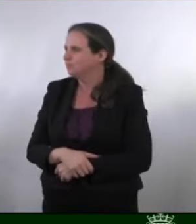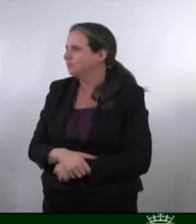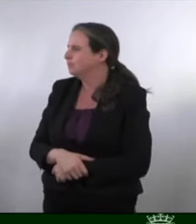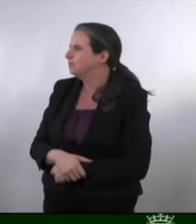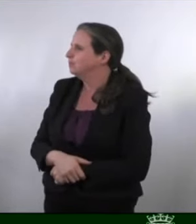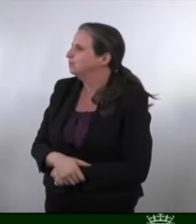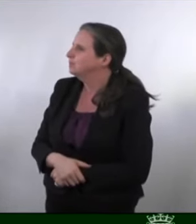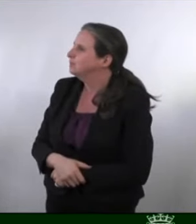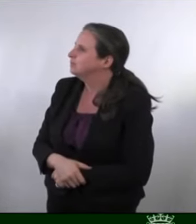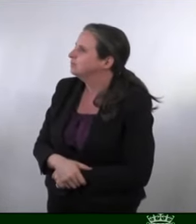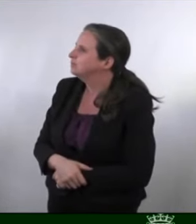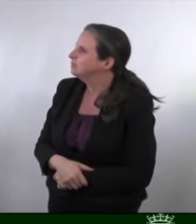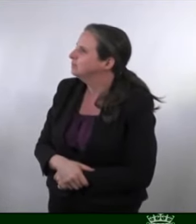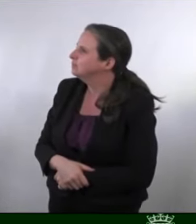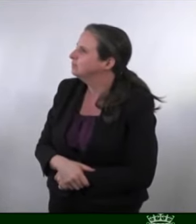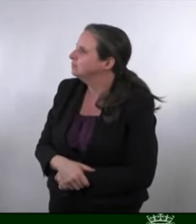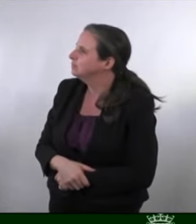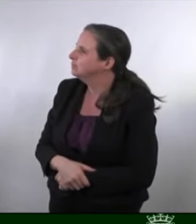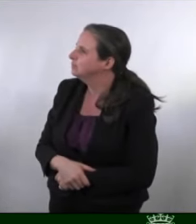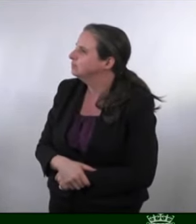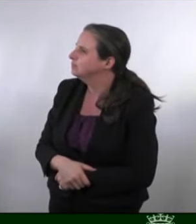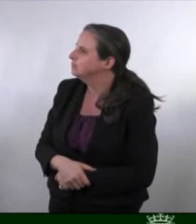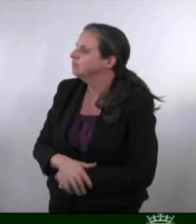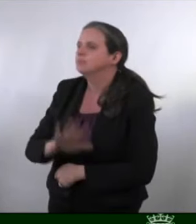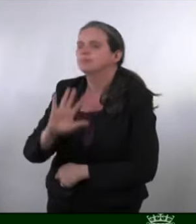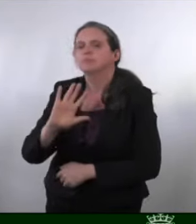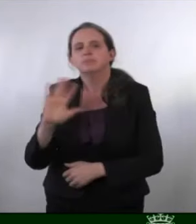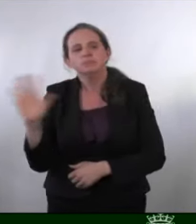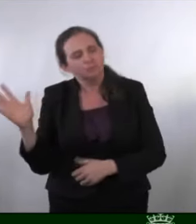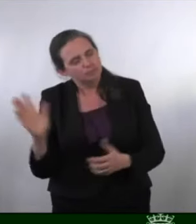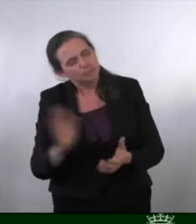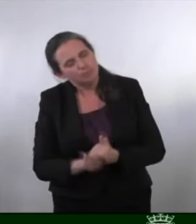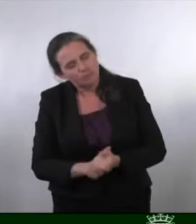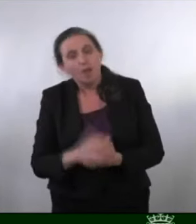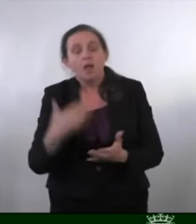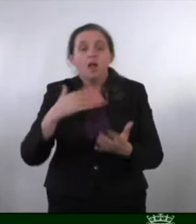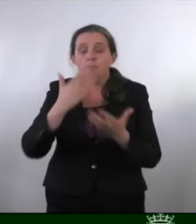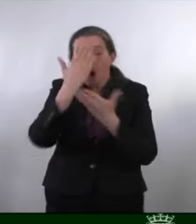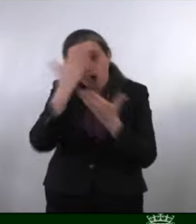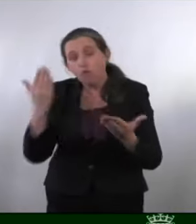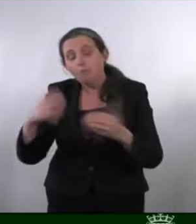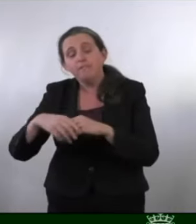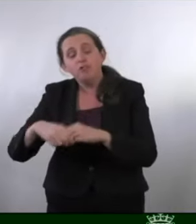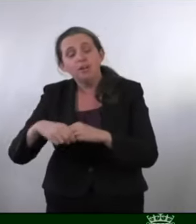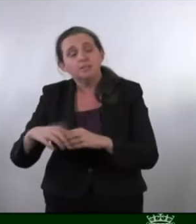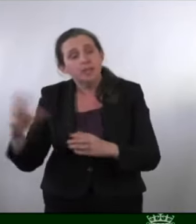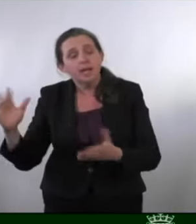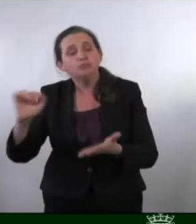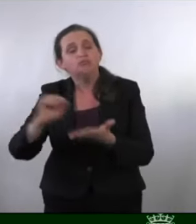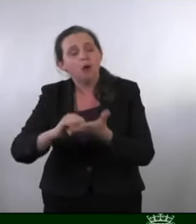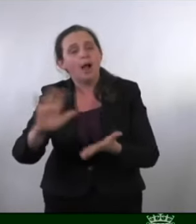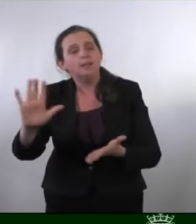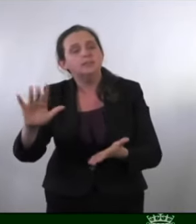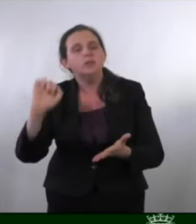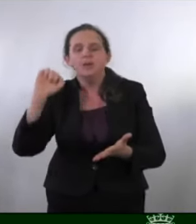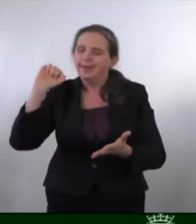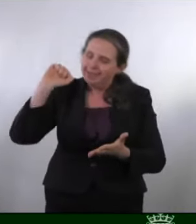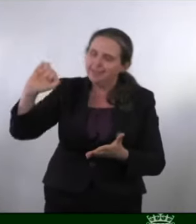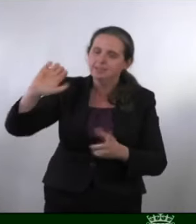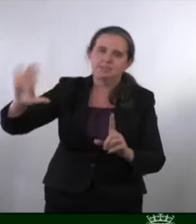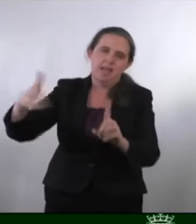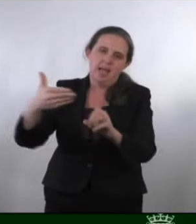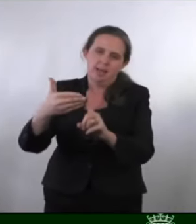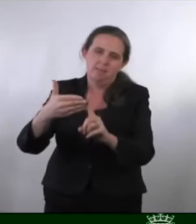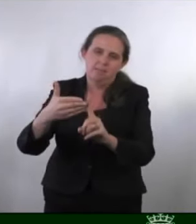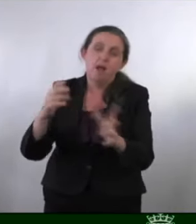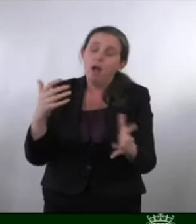Mr. Speaker, my right honourable friend is completely right in his basic instincts, which I